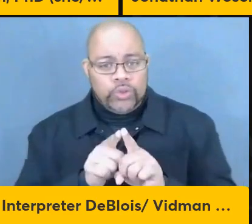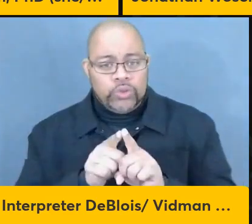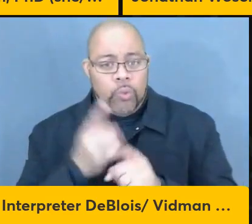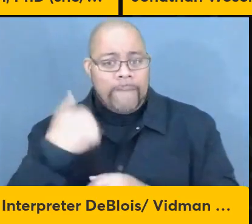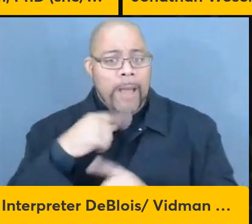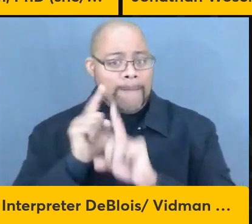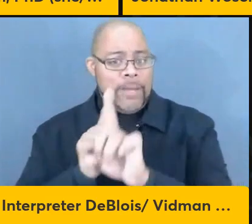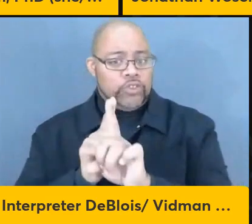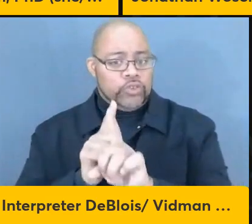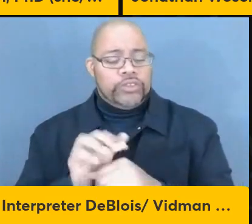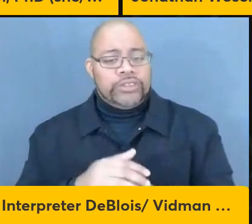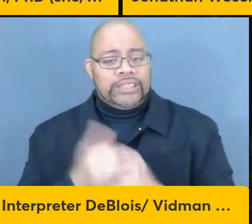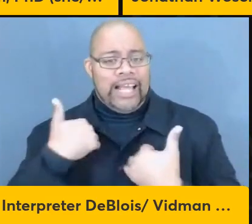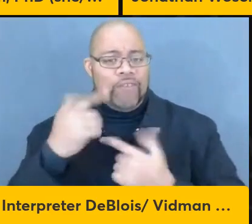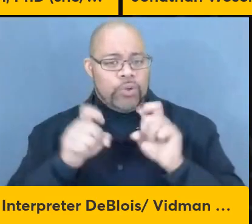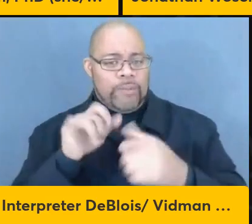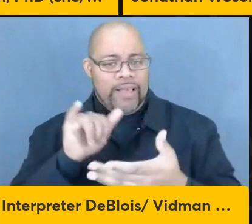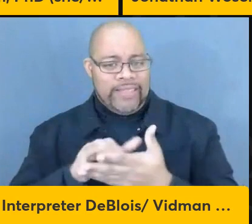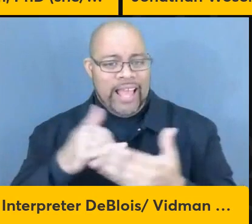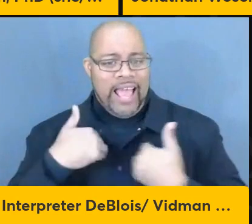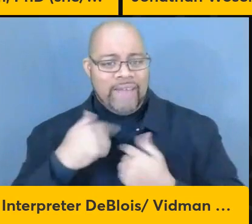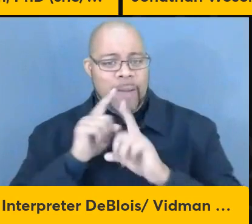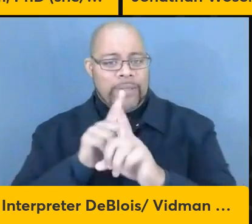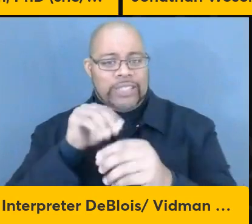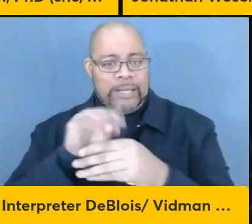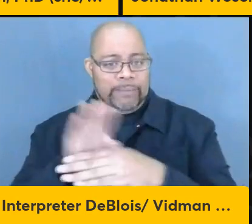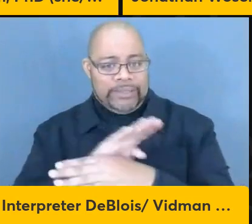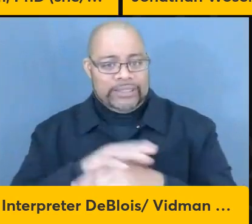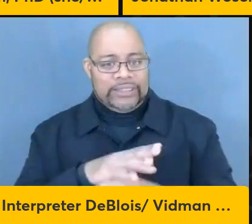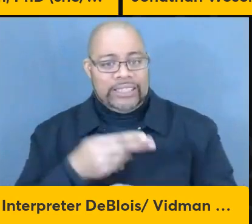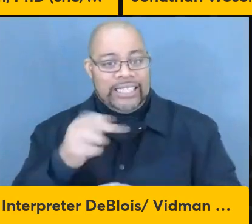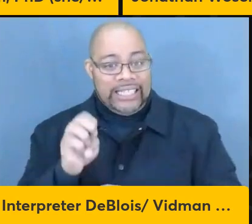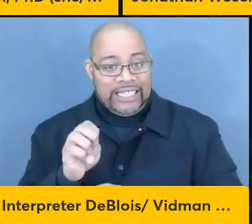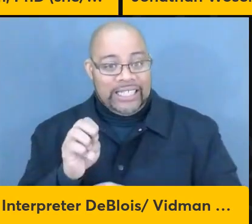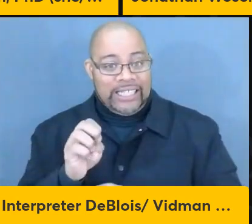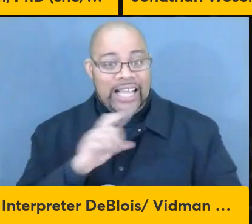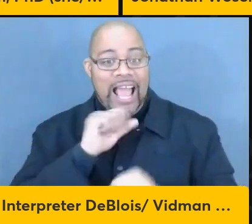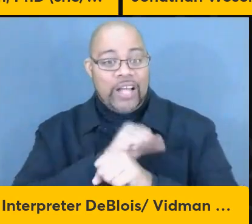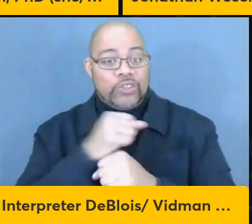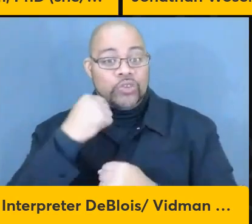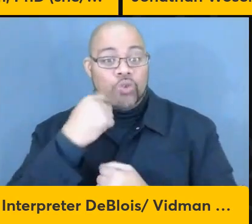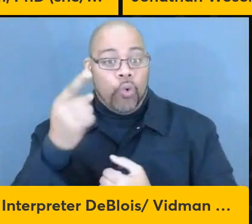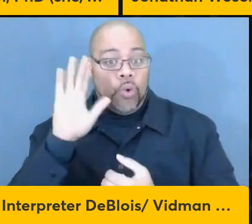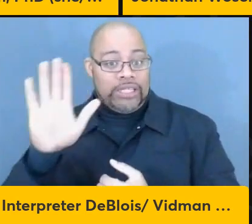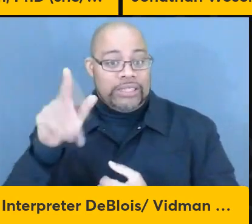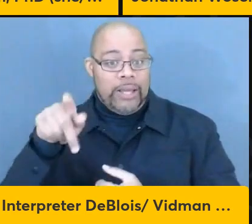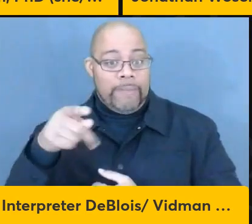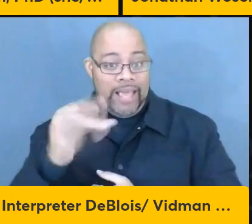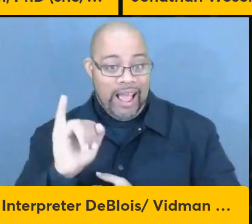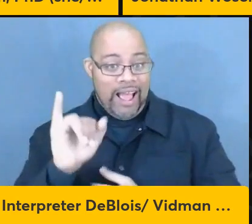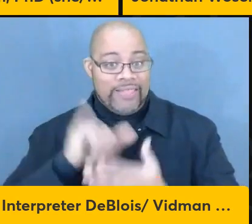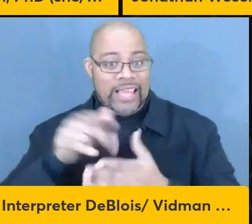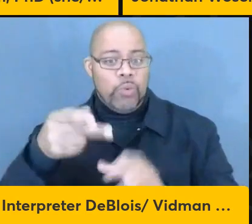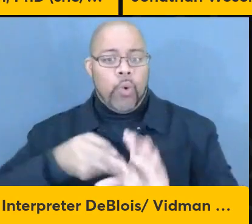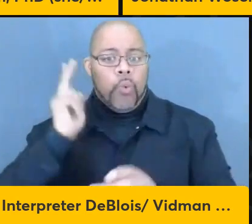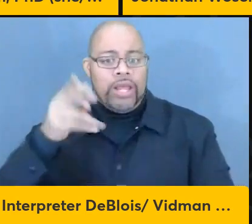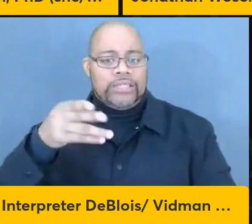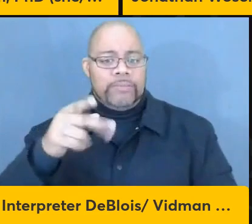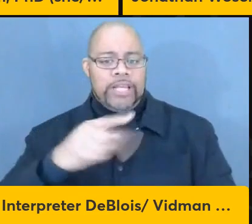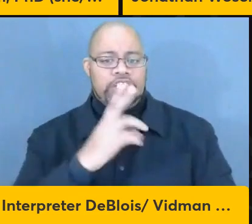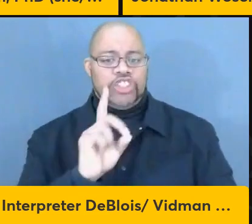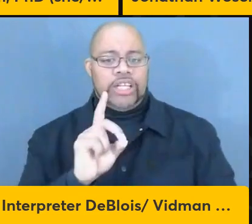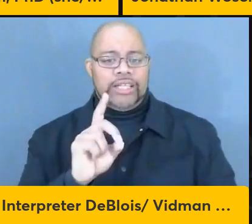my mentors. I saw a question about having a mentor in industry. He actually told his PI that he would quit his